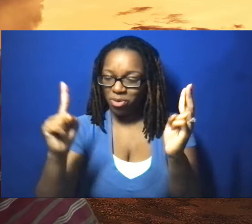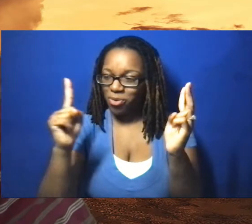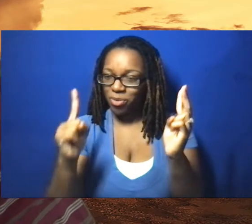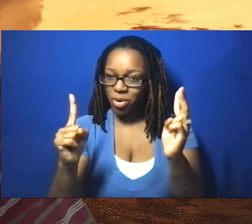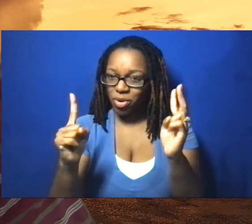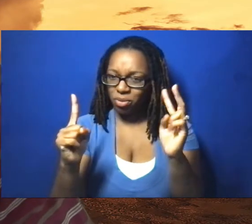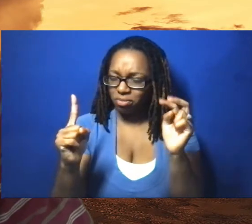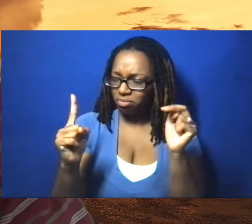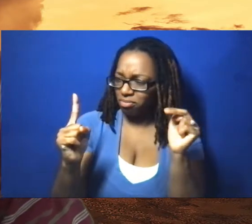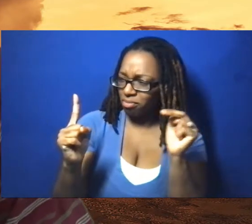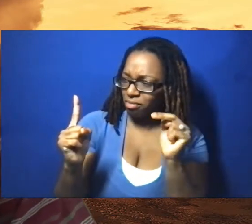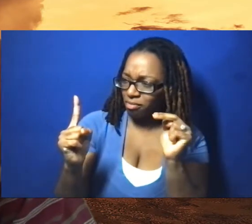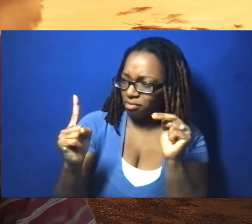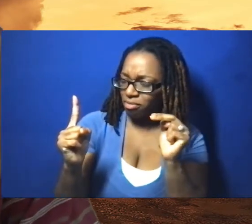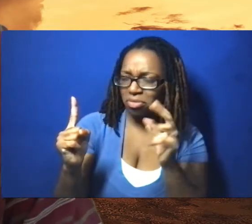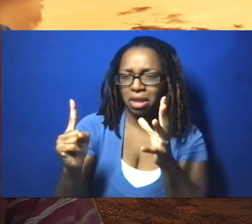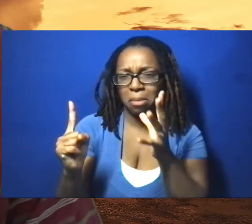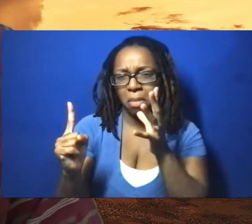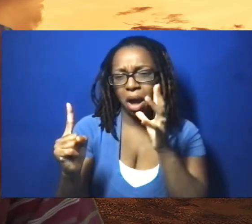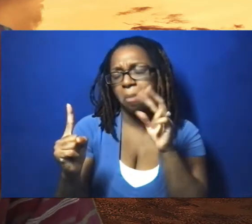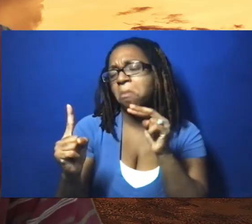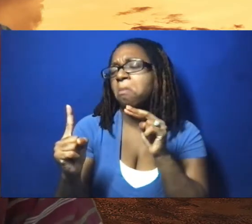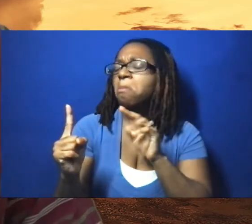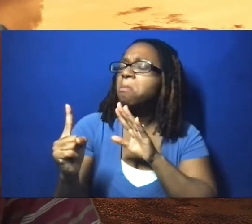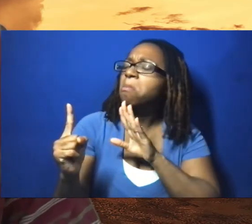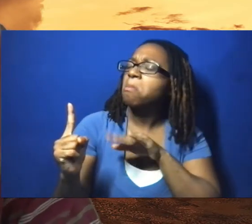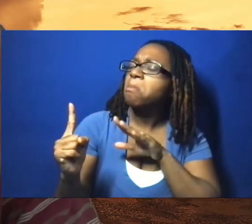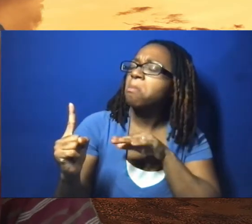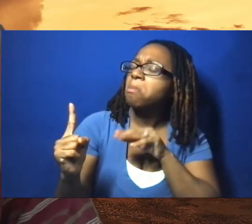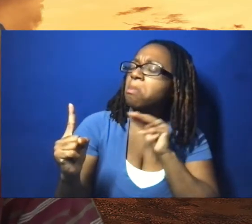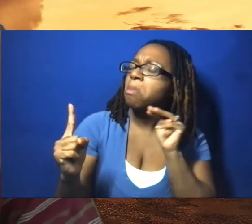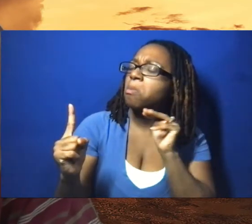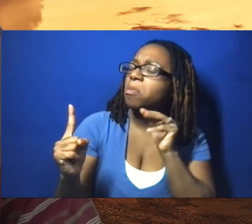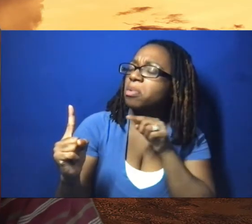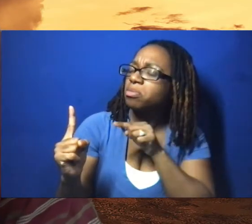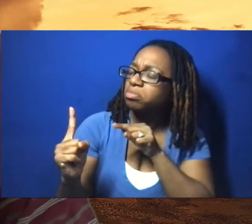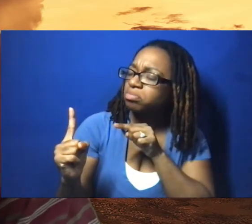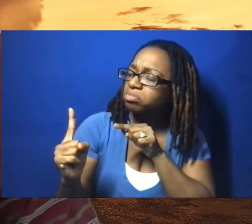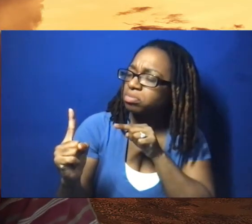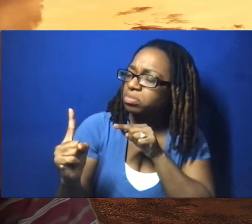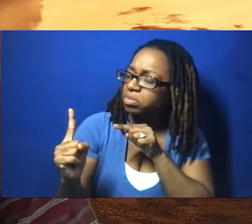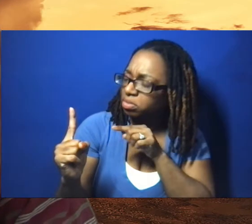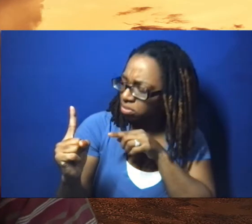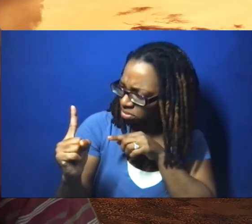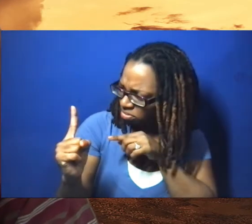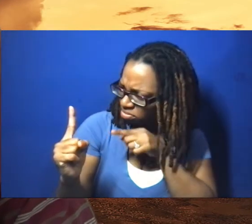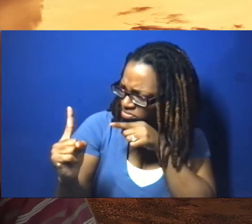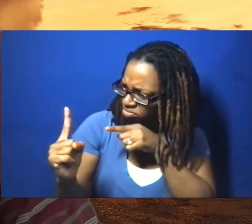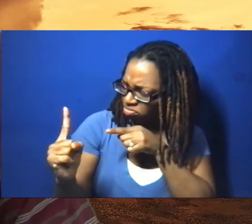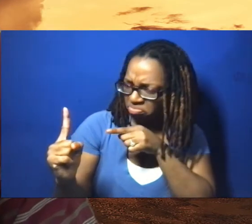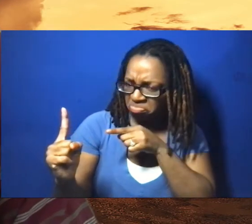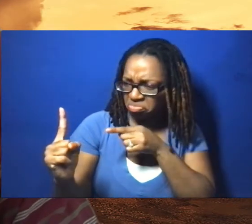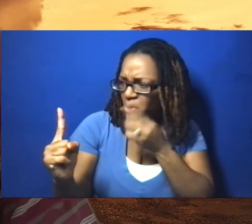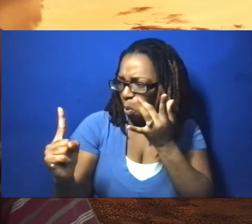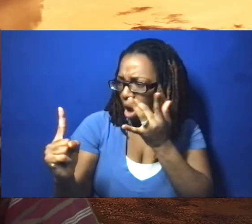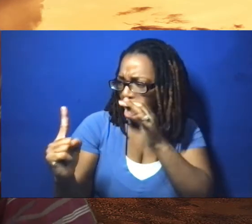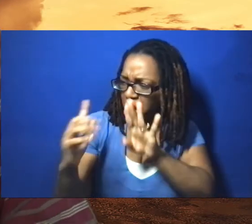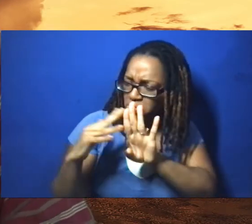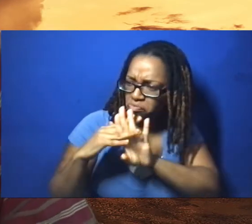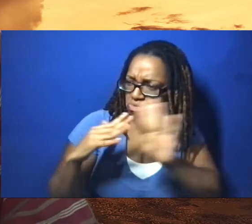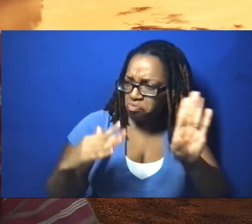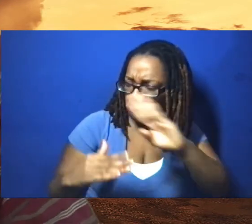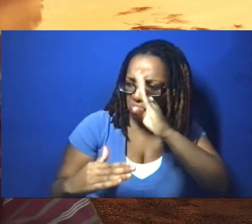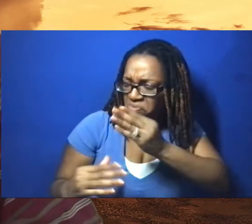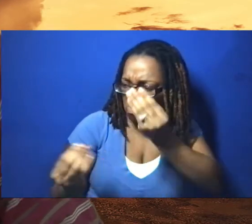His mother said to him, Mufunga, you never told us why you ran away.